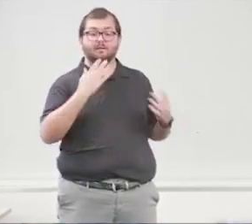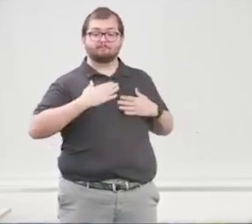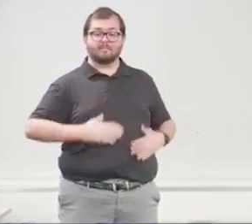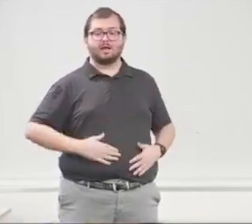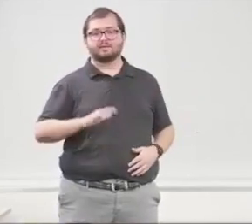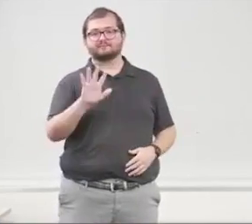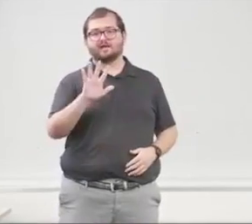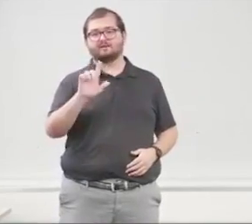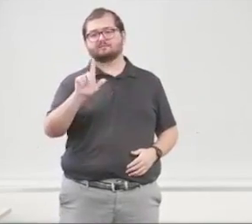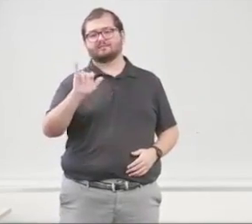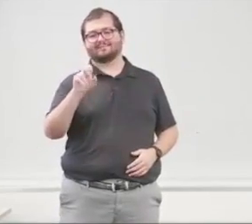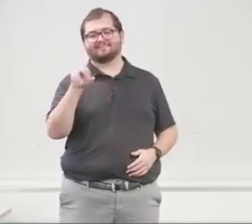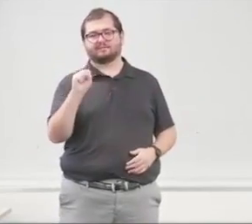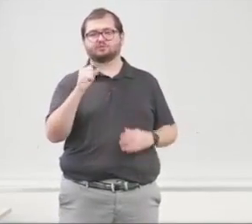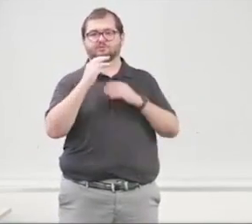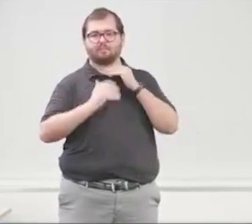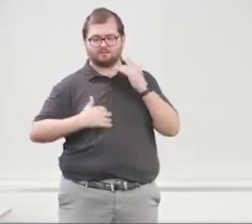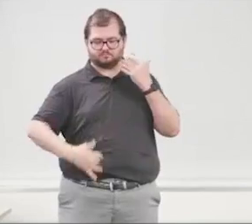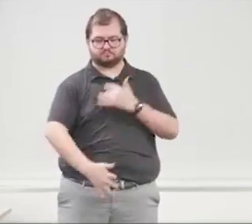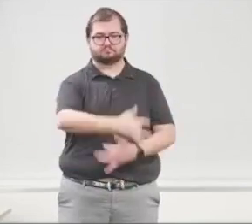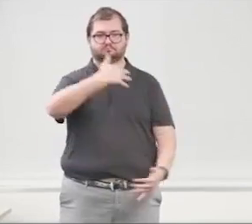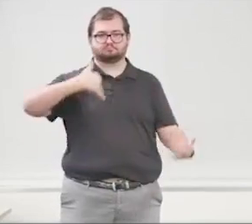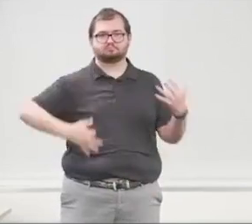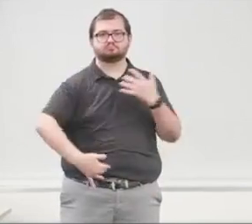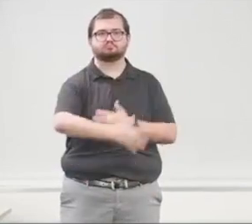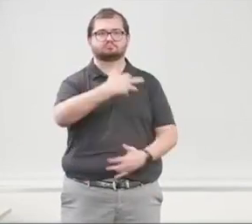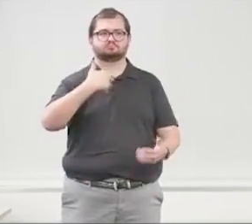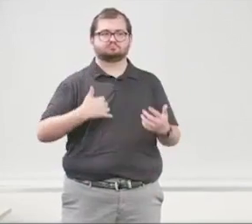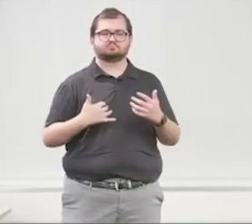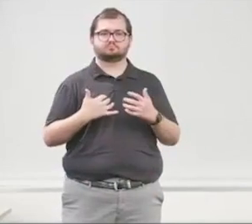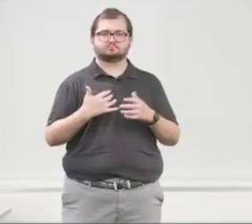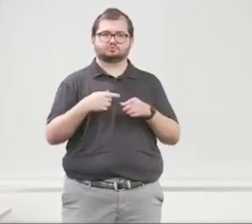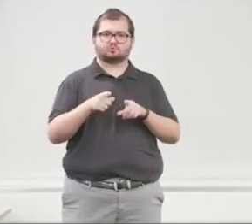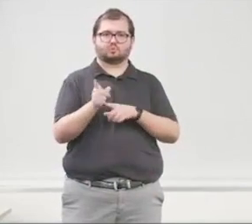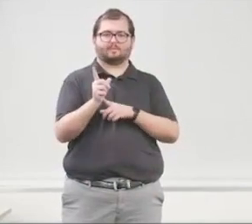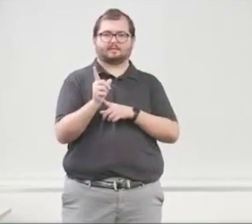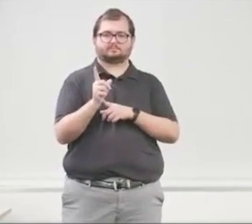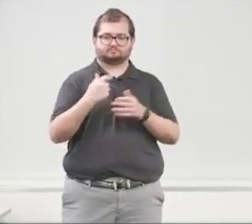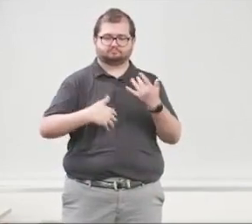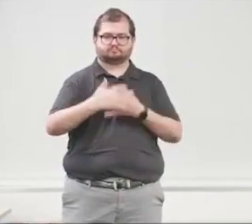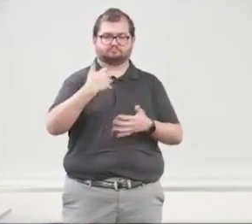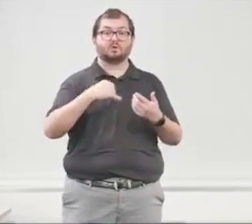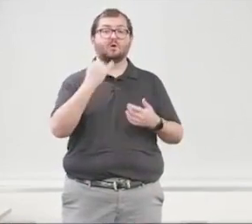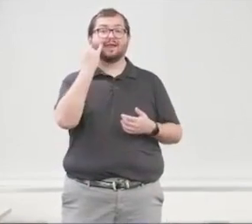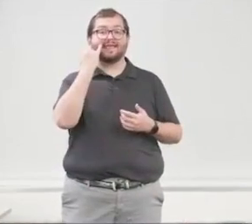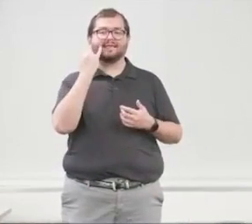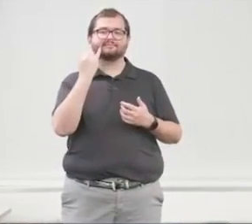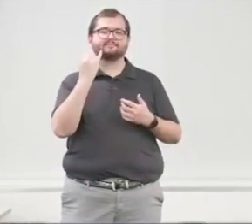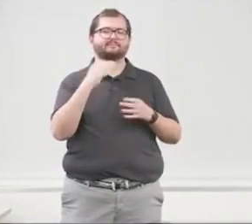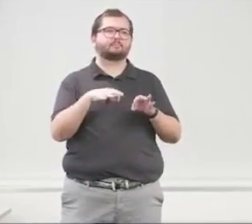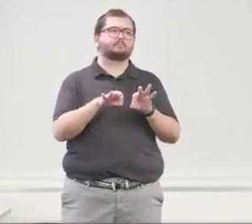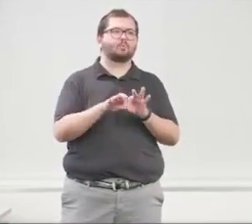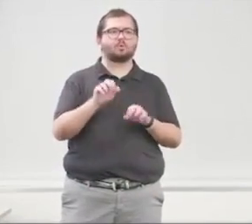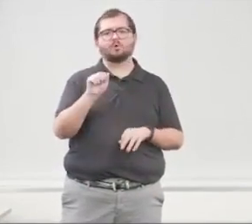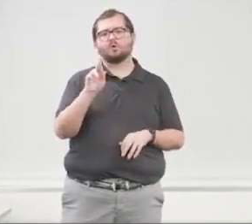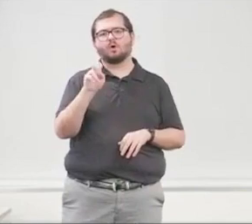that pumps through our body in literally 1 minute, and a major artery or vessel